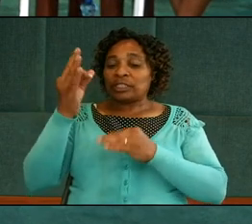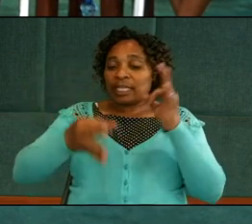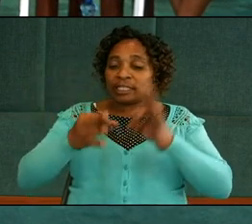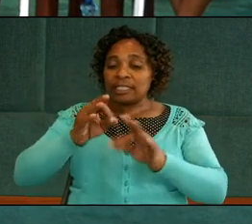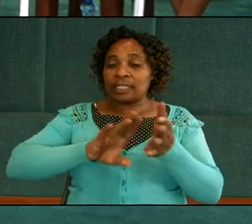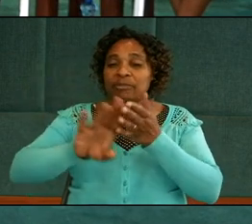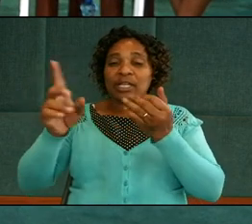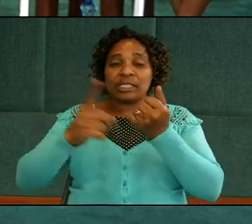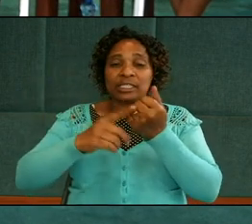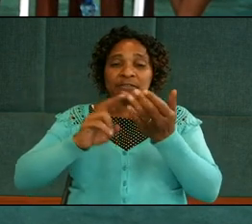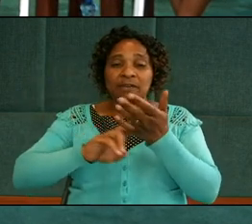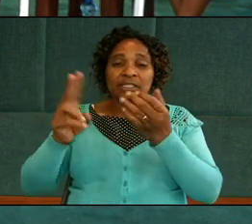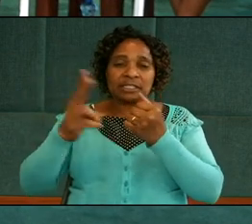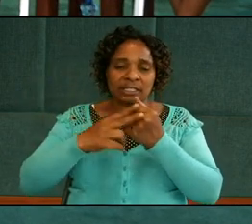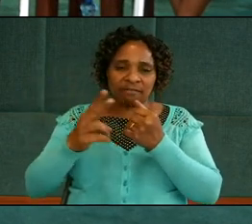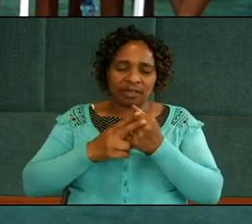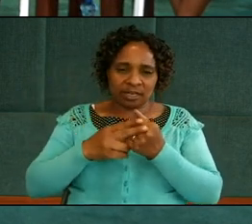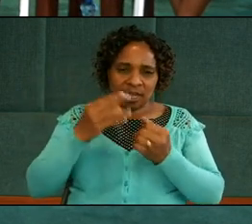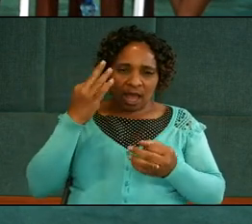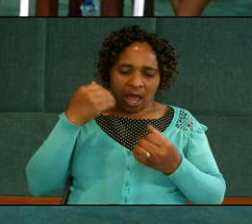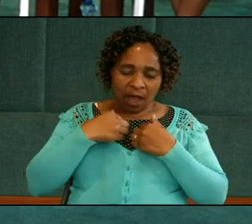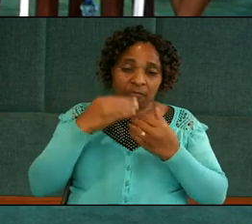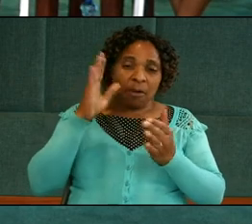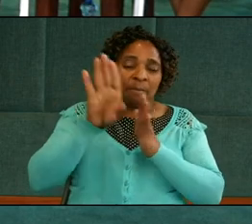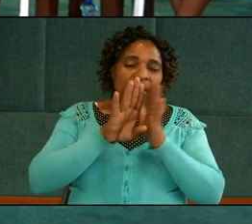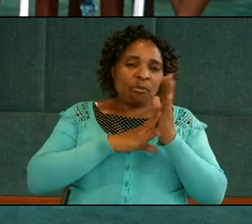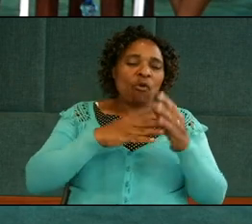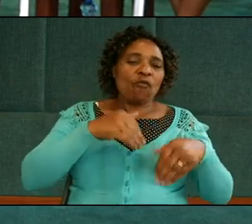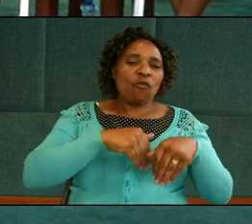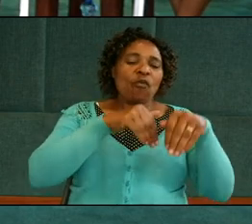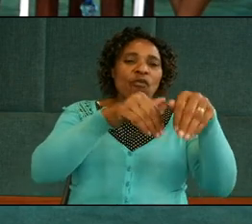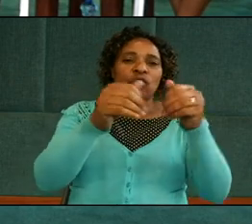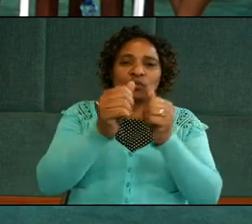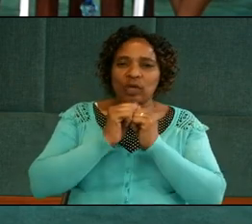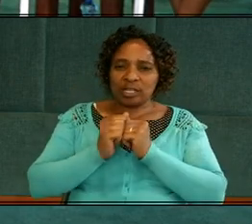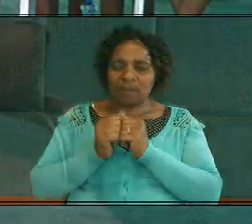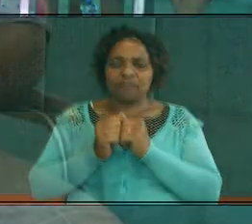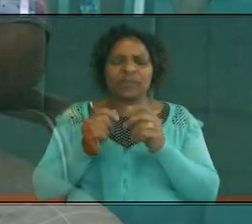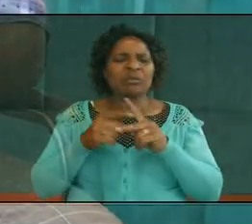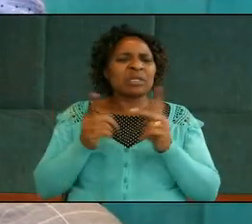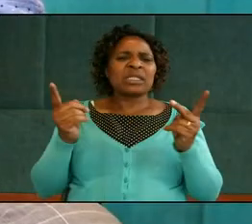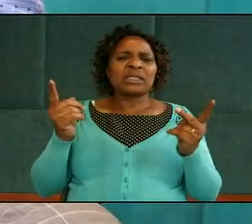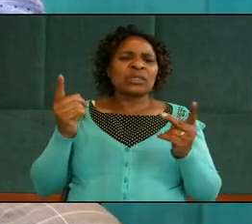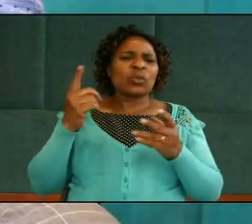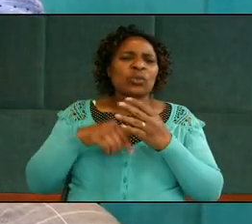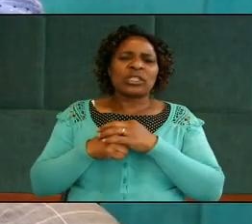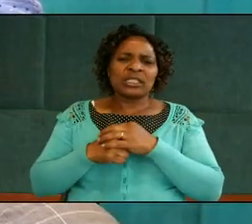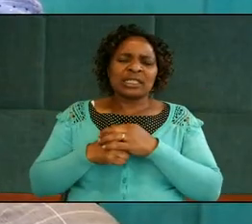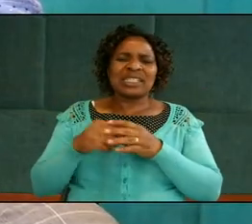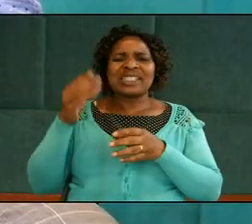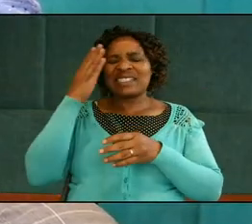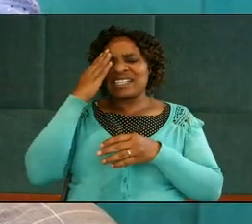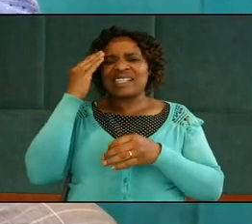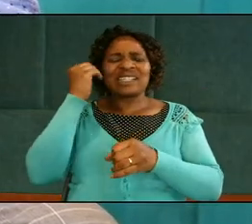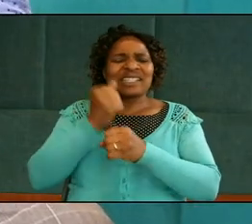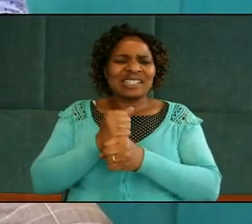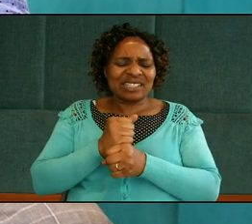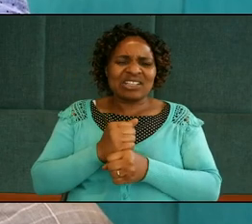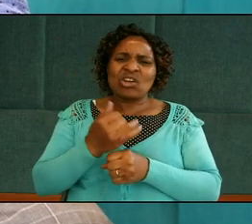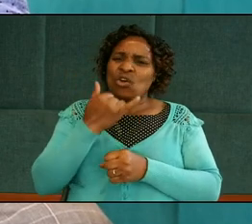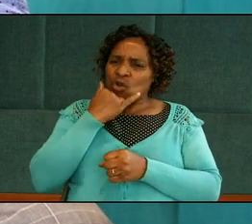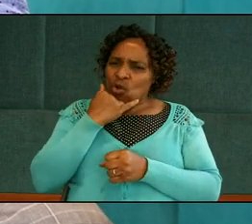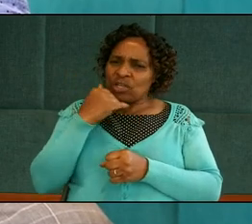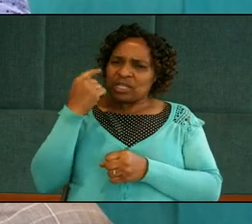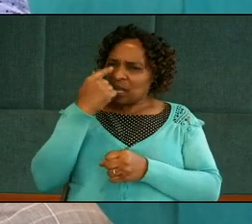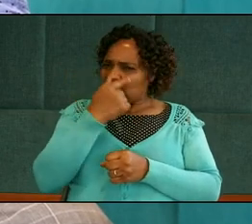And if you have your Bibles, please, you can follow along. And it begins by saying, the Israelites did evil in the eyes